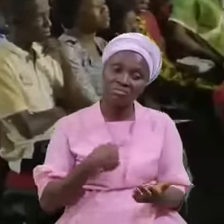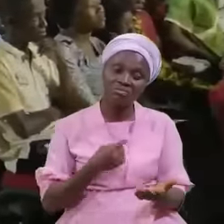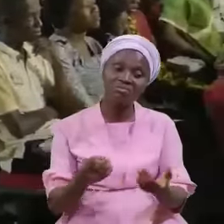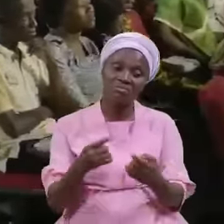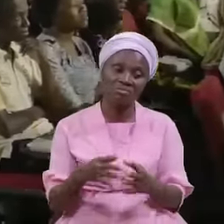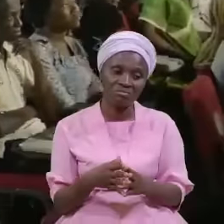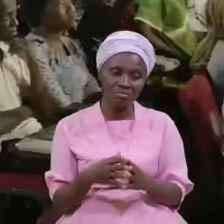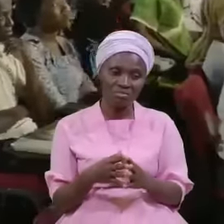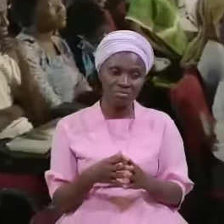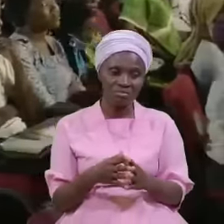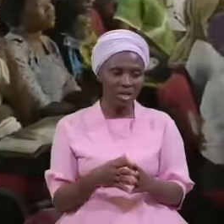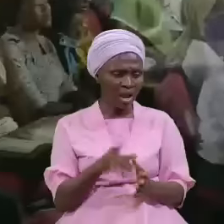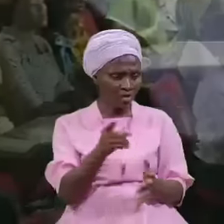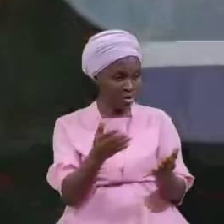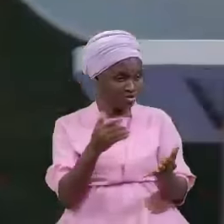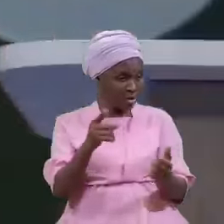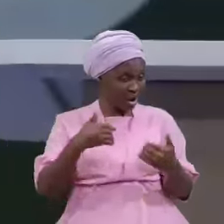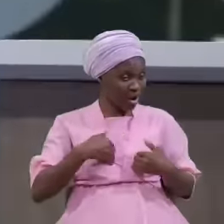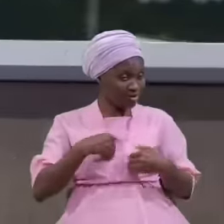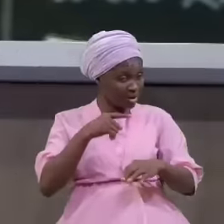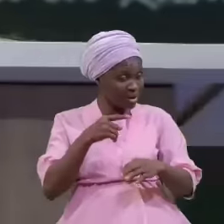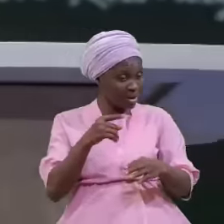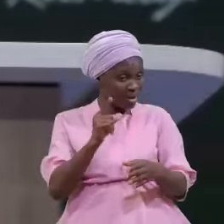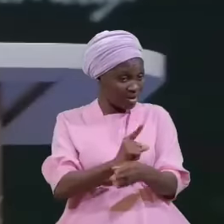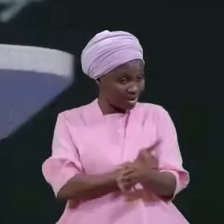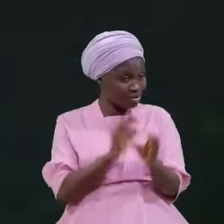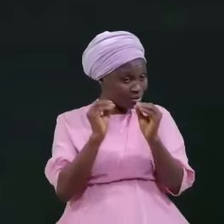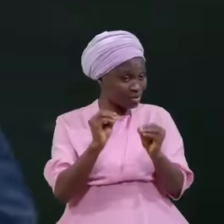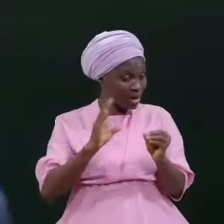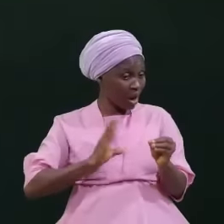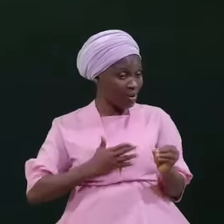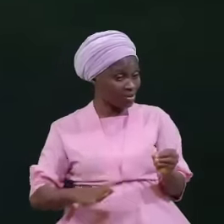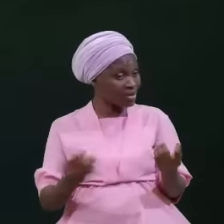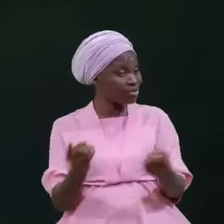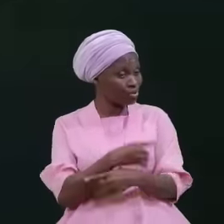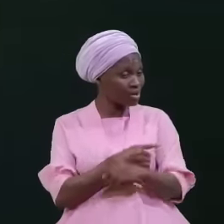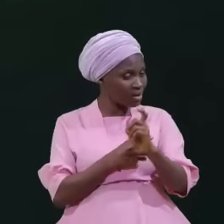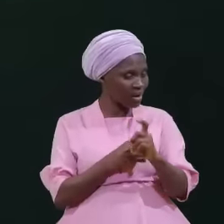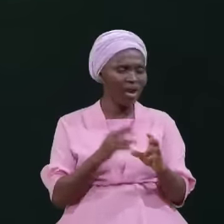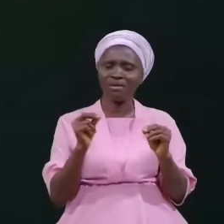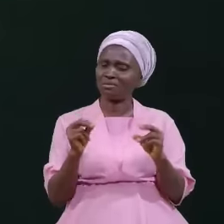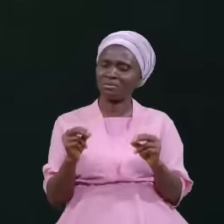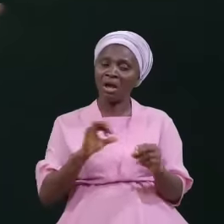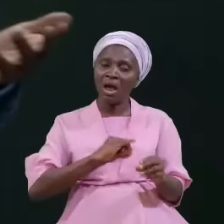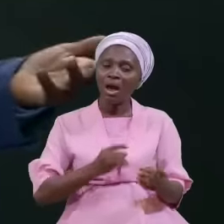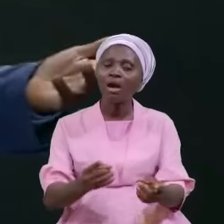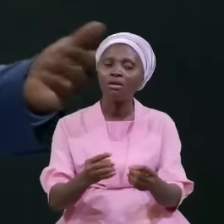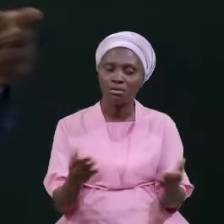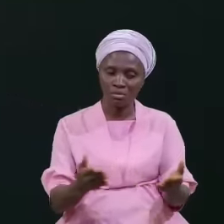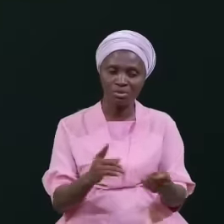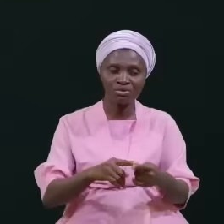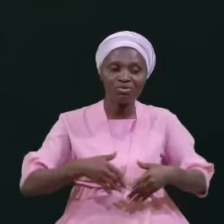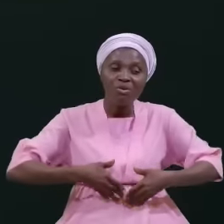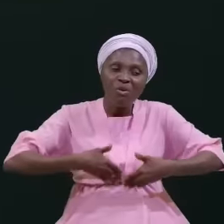No, I don't have a lesson today. I'm not giving extra lesson today. I come to confess what I've been